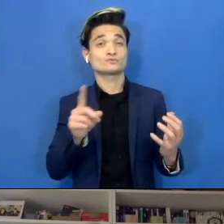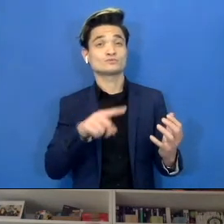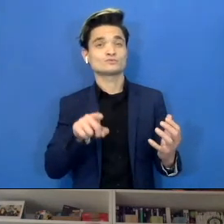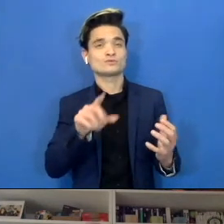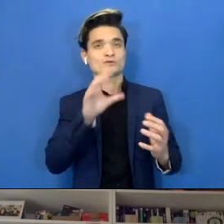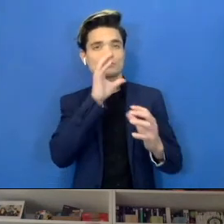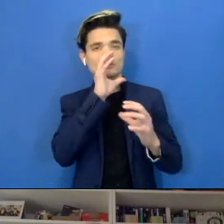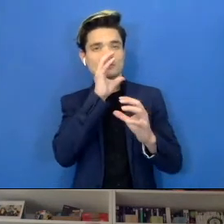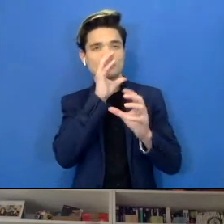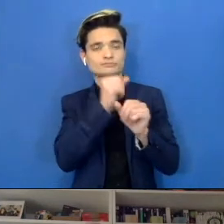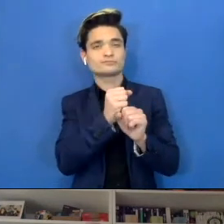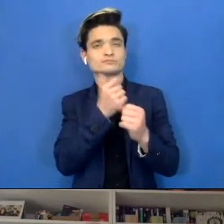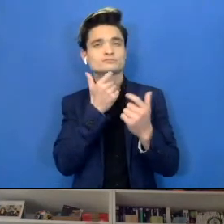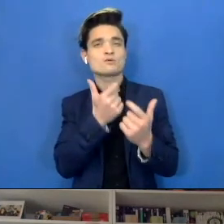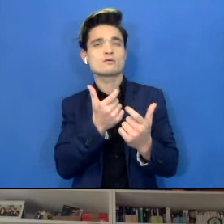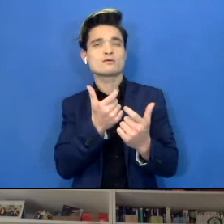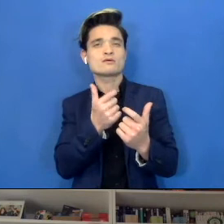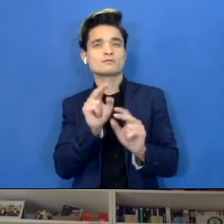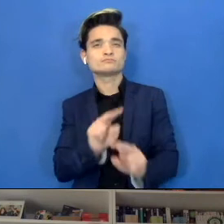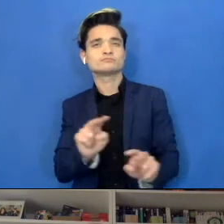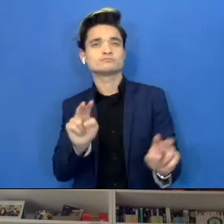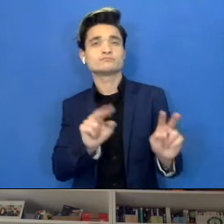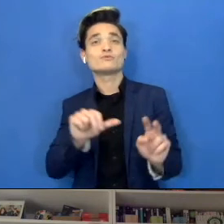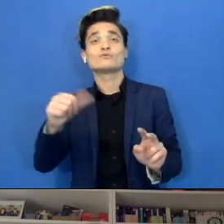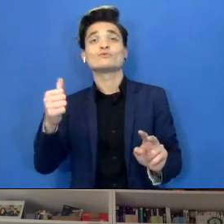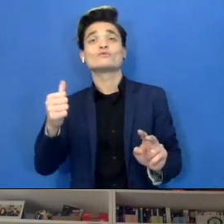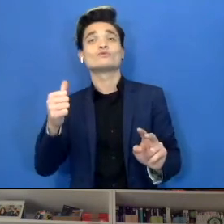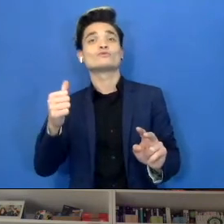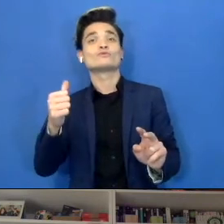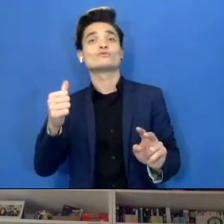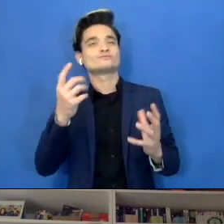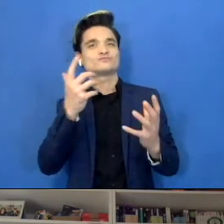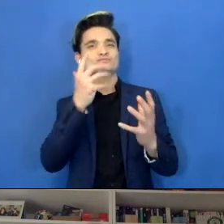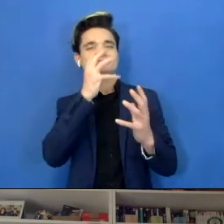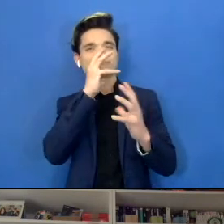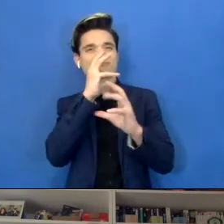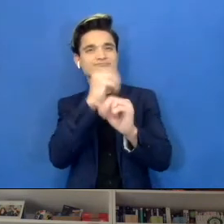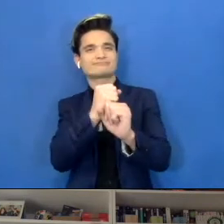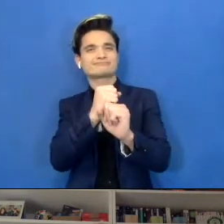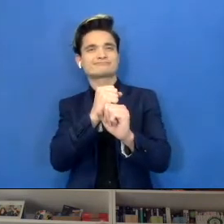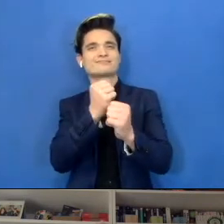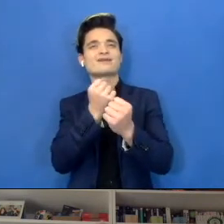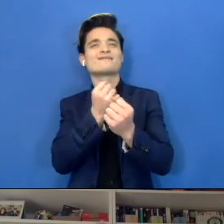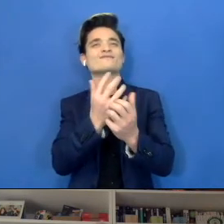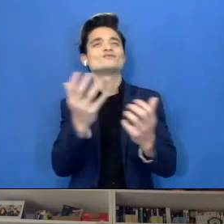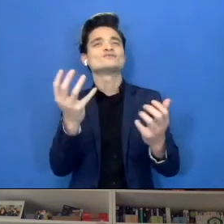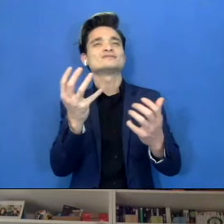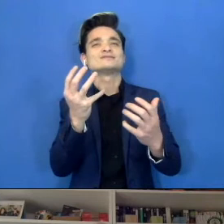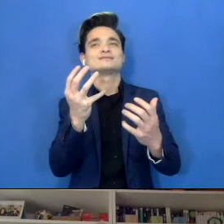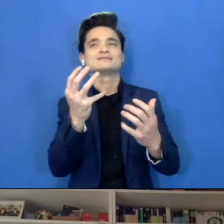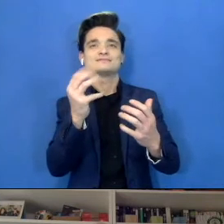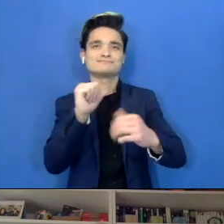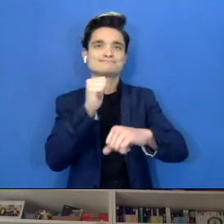in another world, and where everything is staged, but the audience want to believe that it's